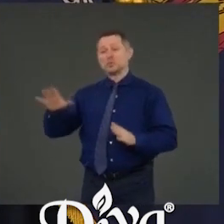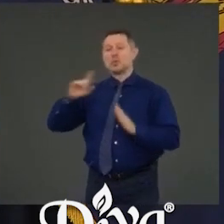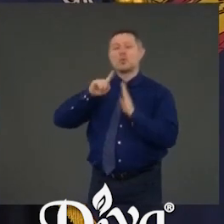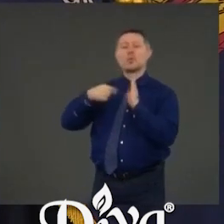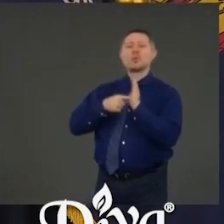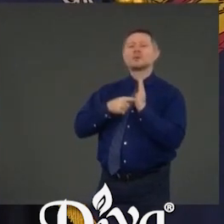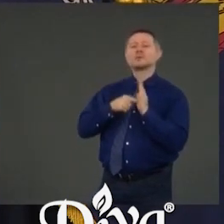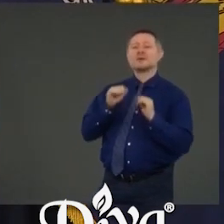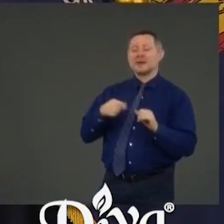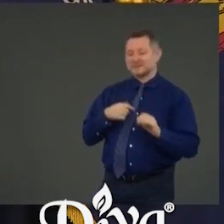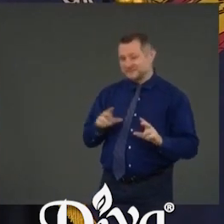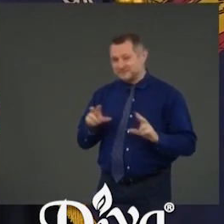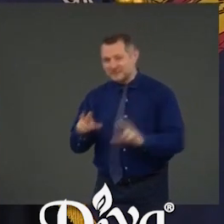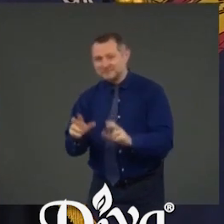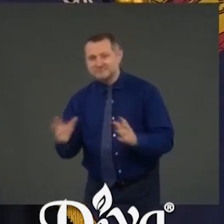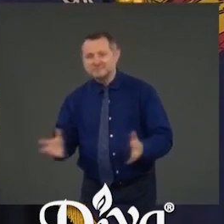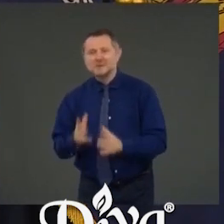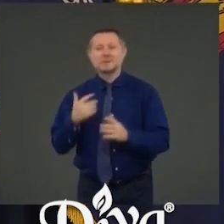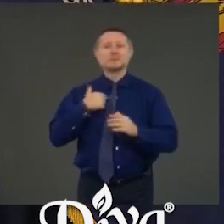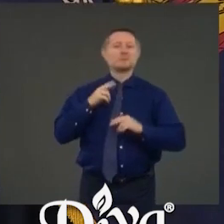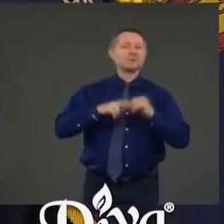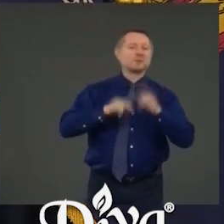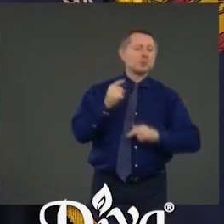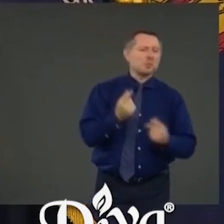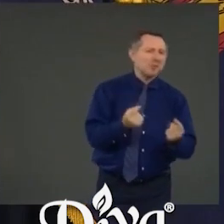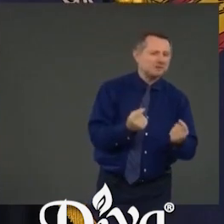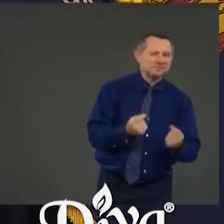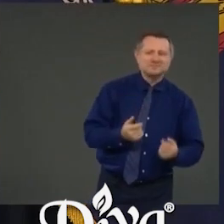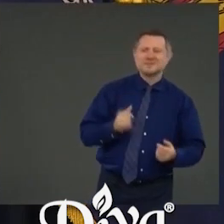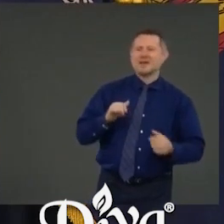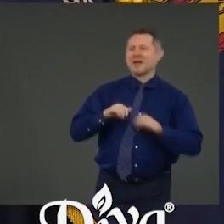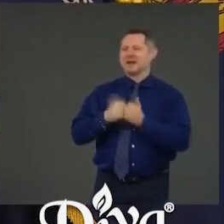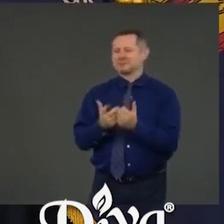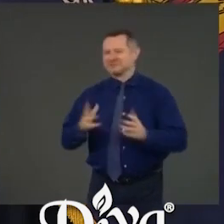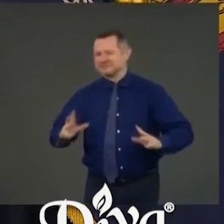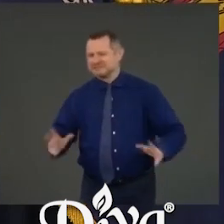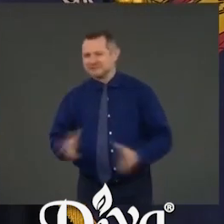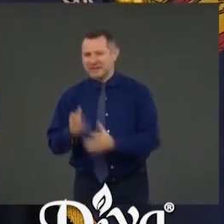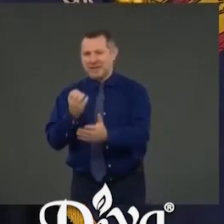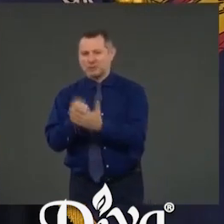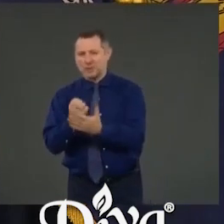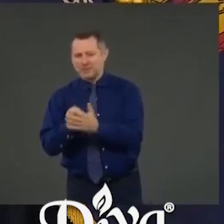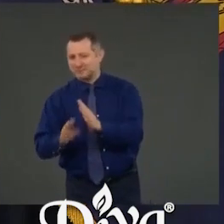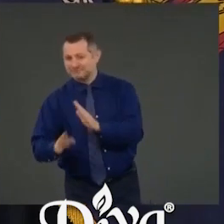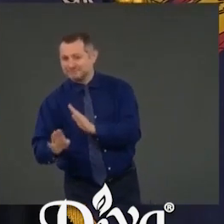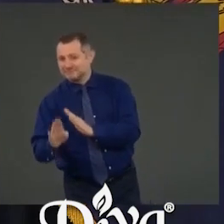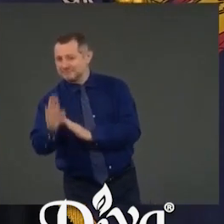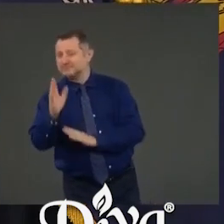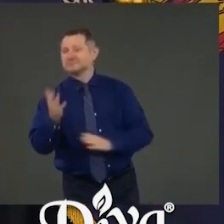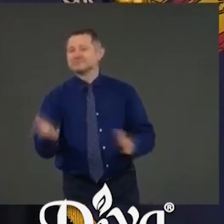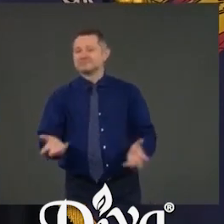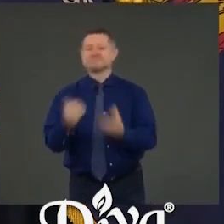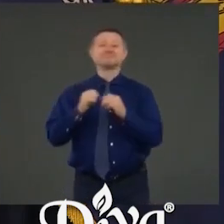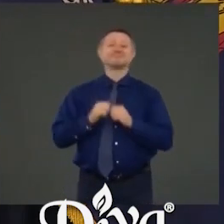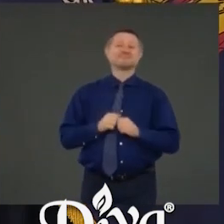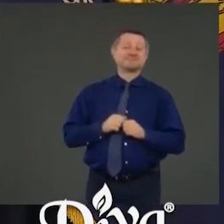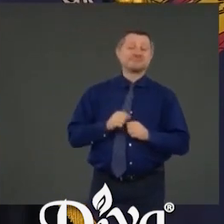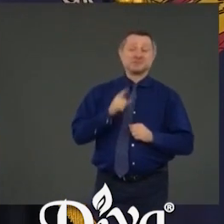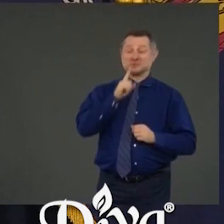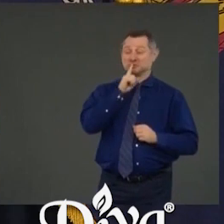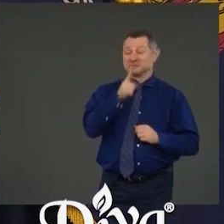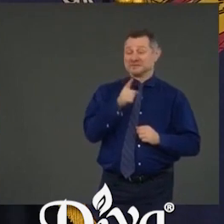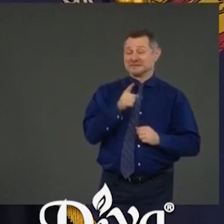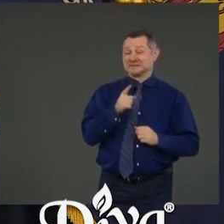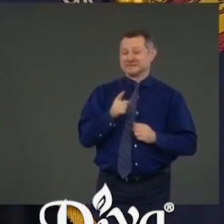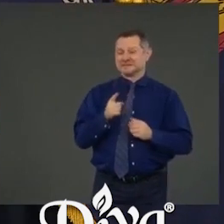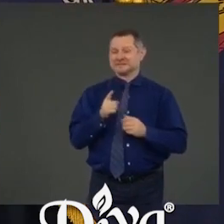can we build to stimulate that economy coming back? So it's a multifaceted issue,